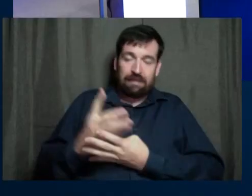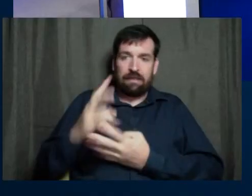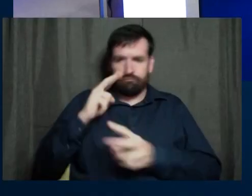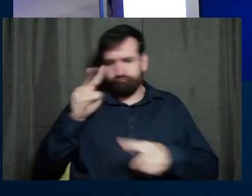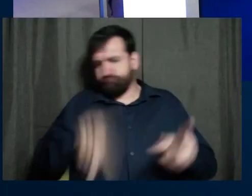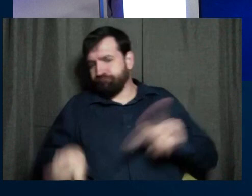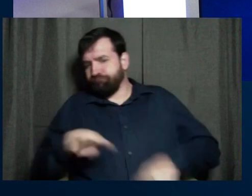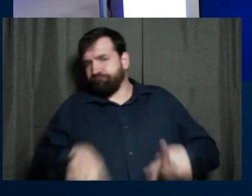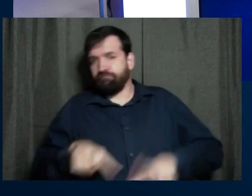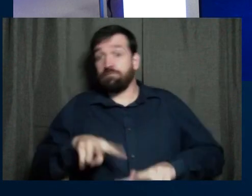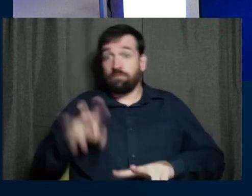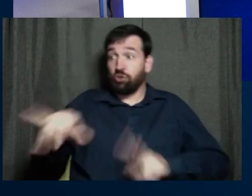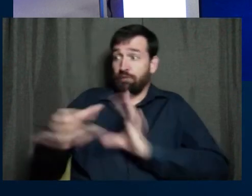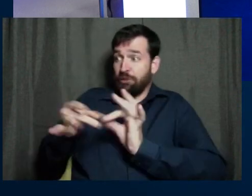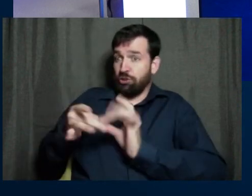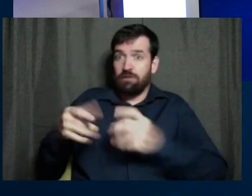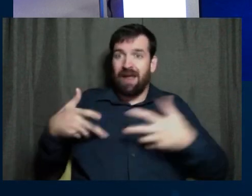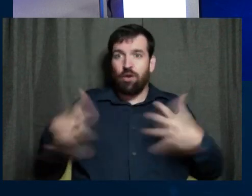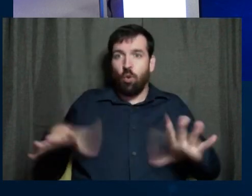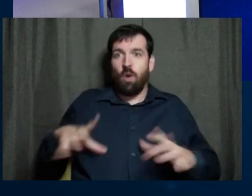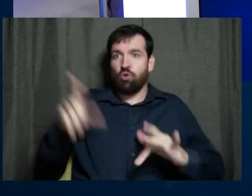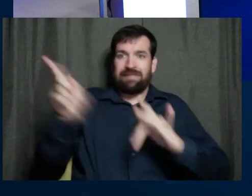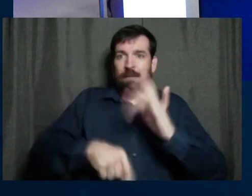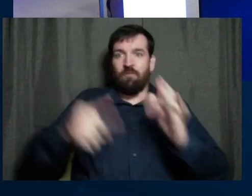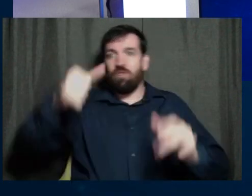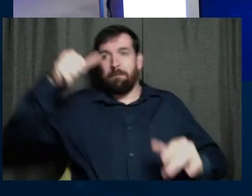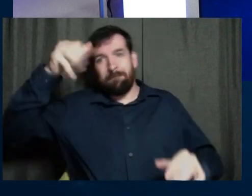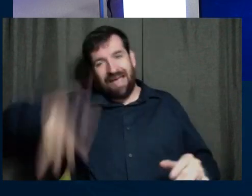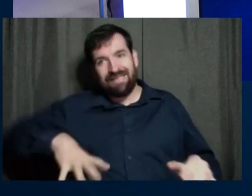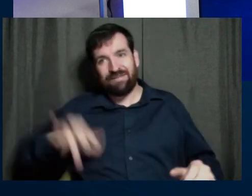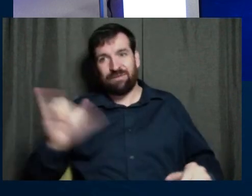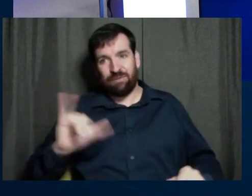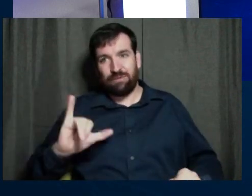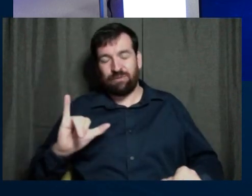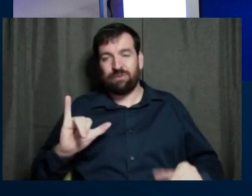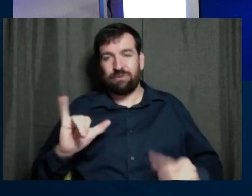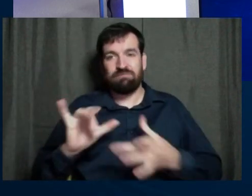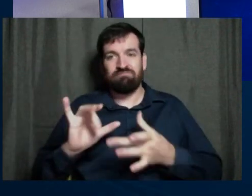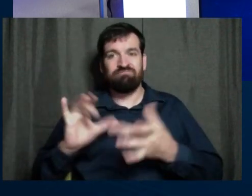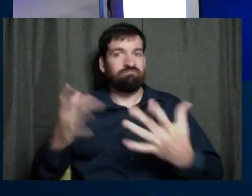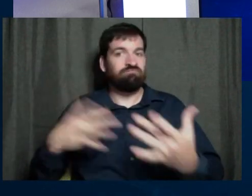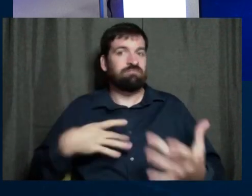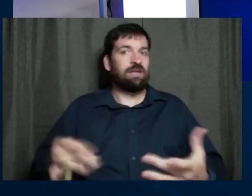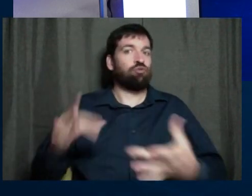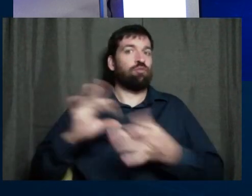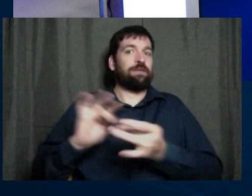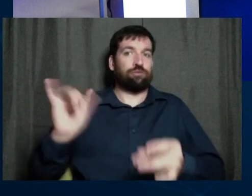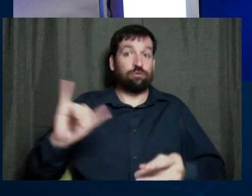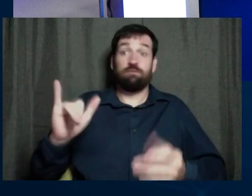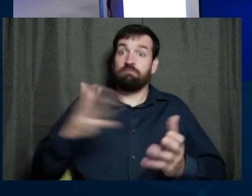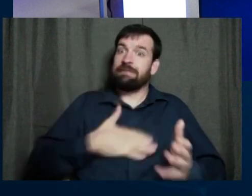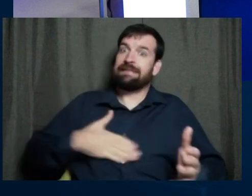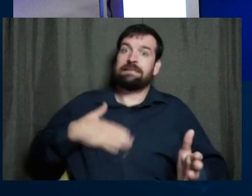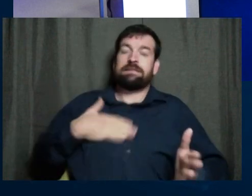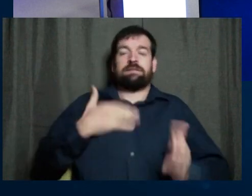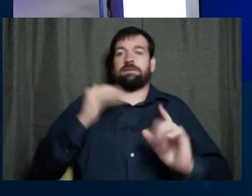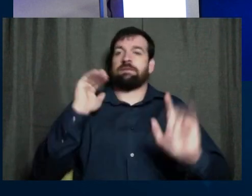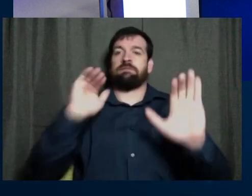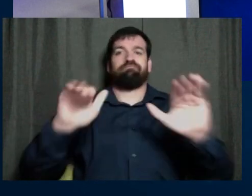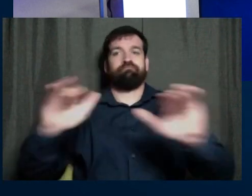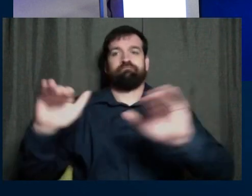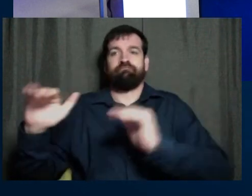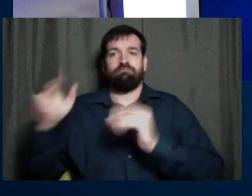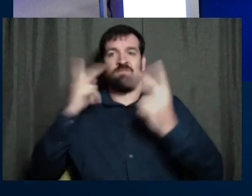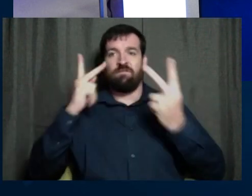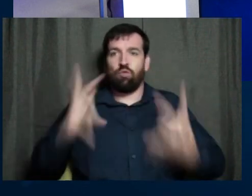that you said it. I don't want to skip over the men because I do like to mention this and please remind our viewers that what